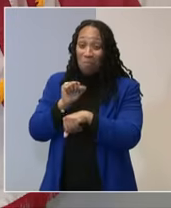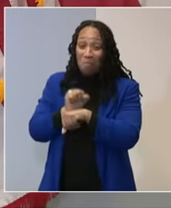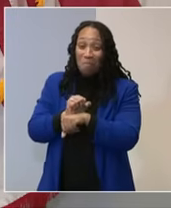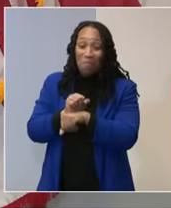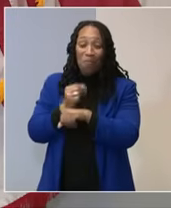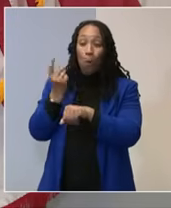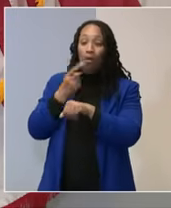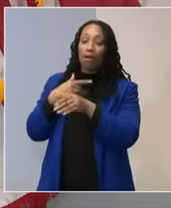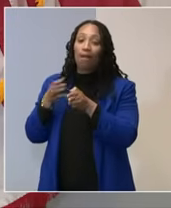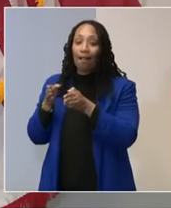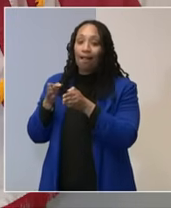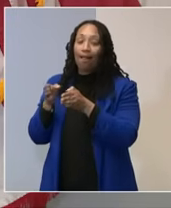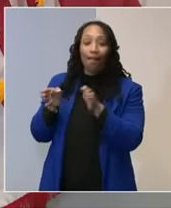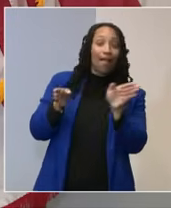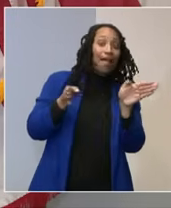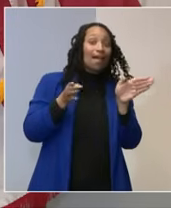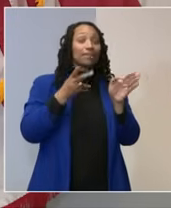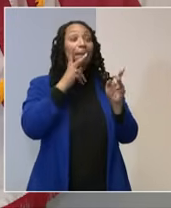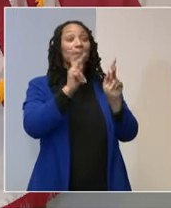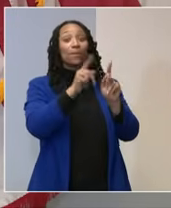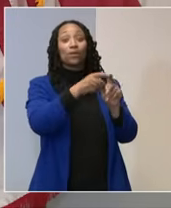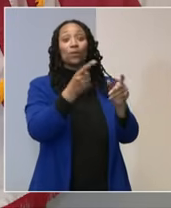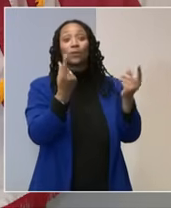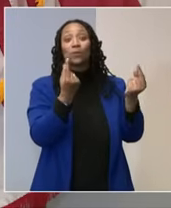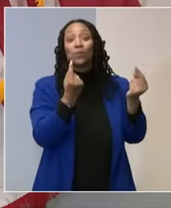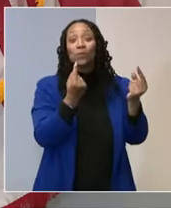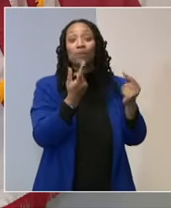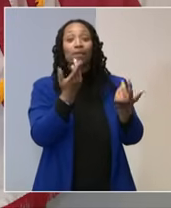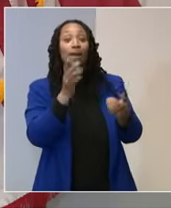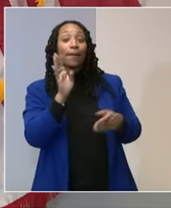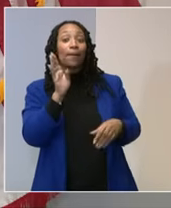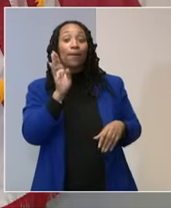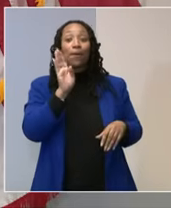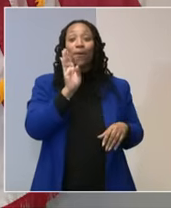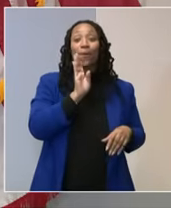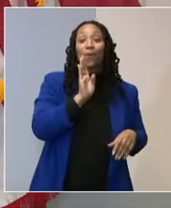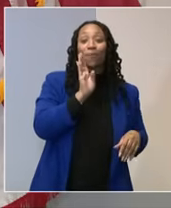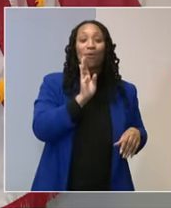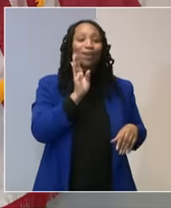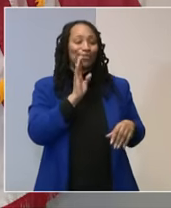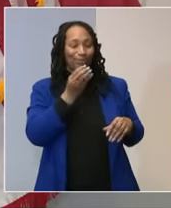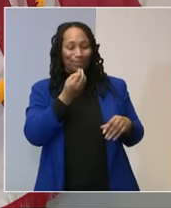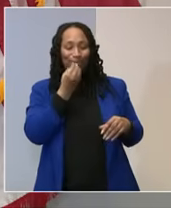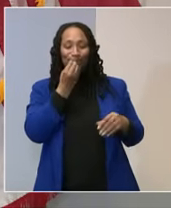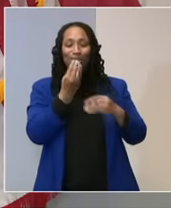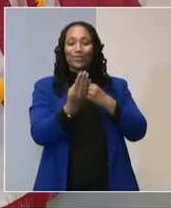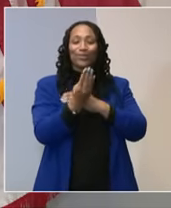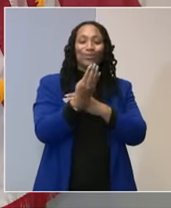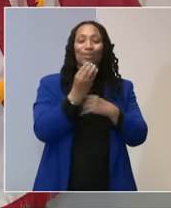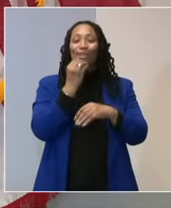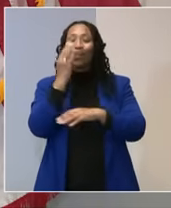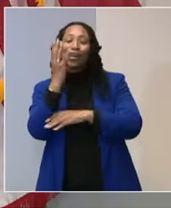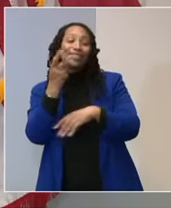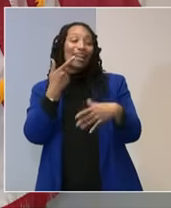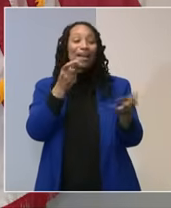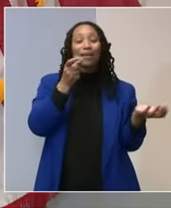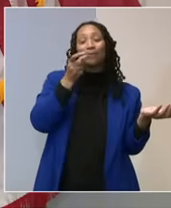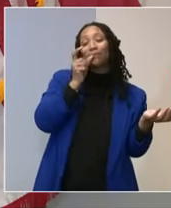don't do. Like they go to these boozy brunches on Sunday for like 4 hours. I don't